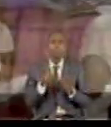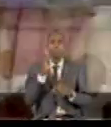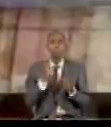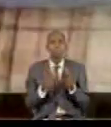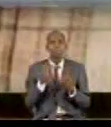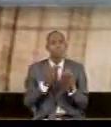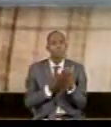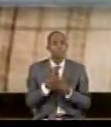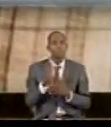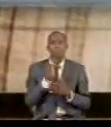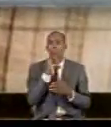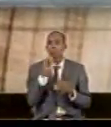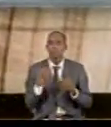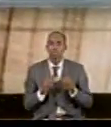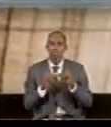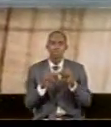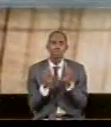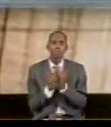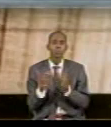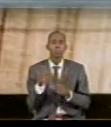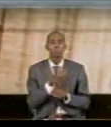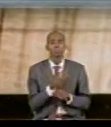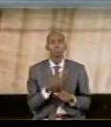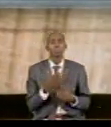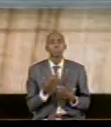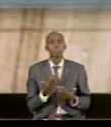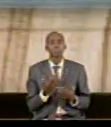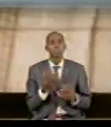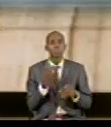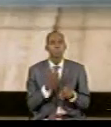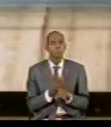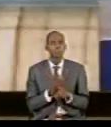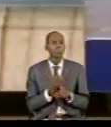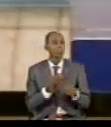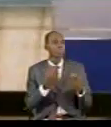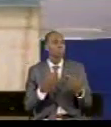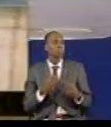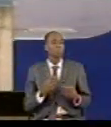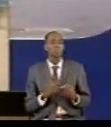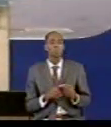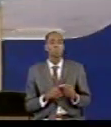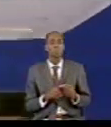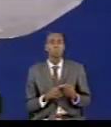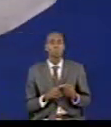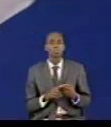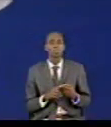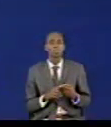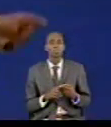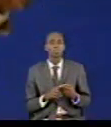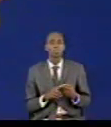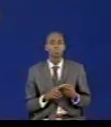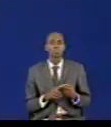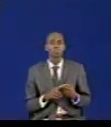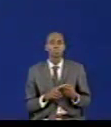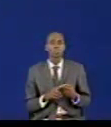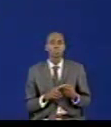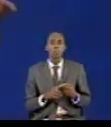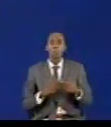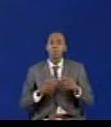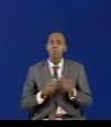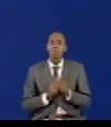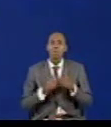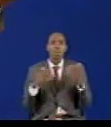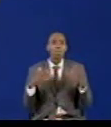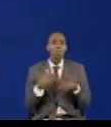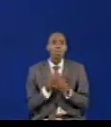not continue with them. If you just carry on church, carry on ministry, carry on activity, without making